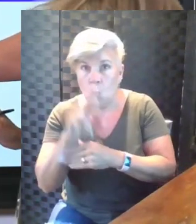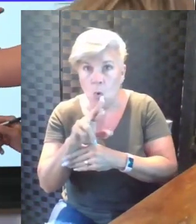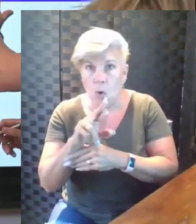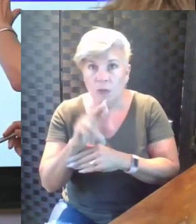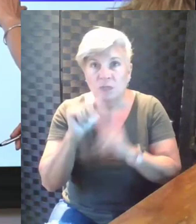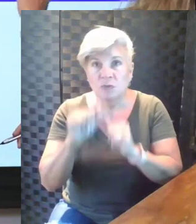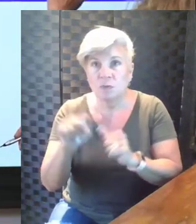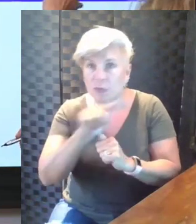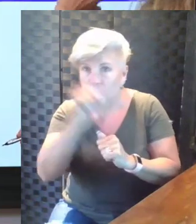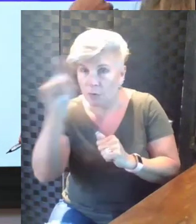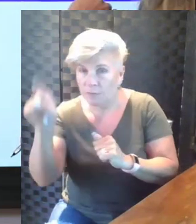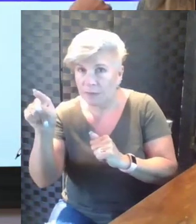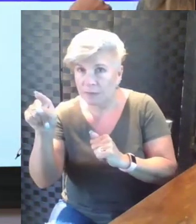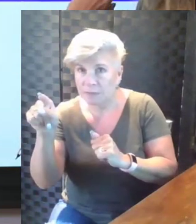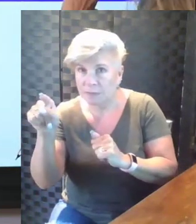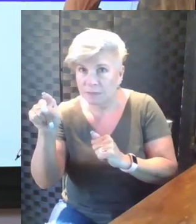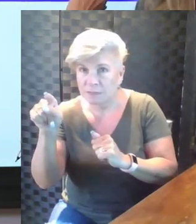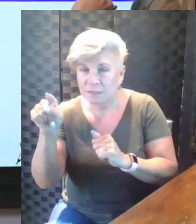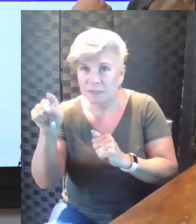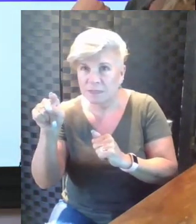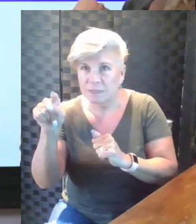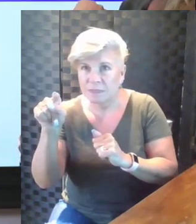Or you could go over here to